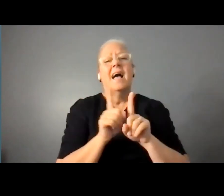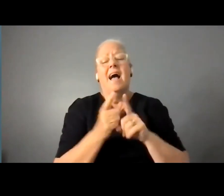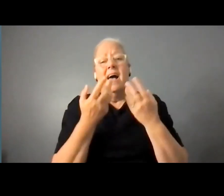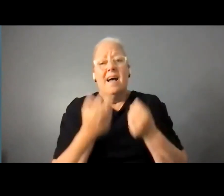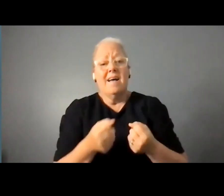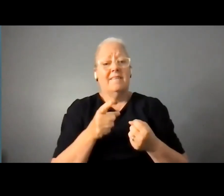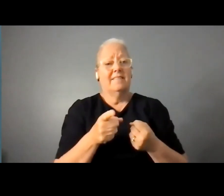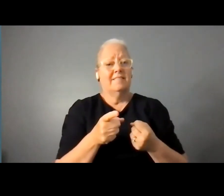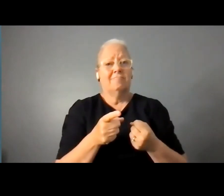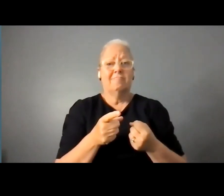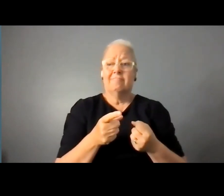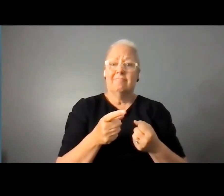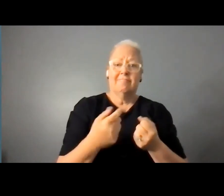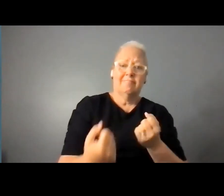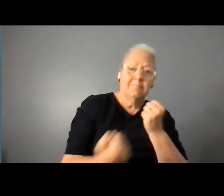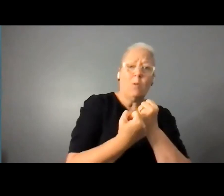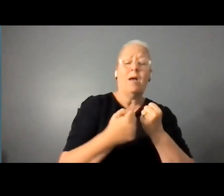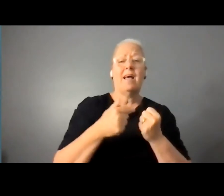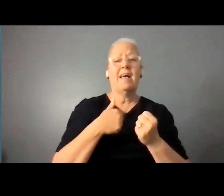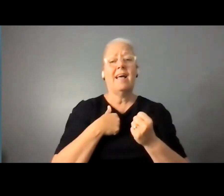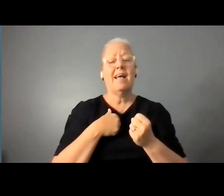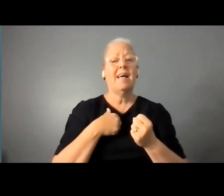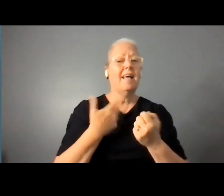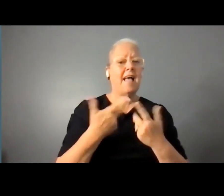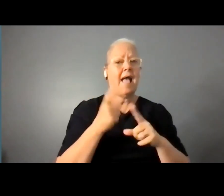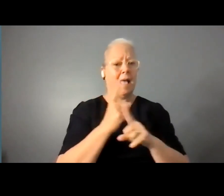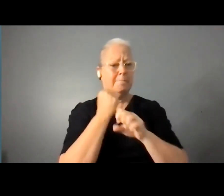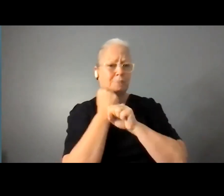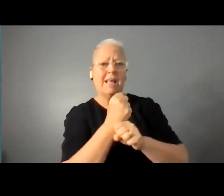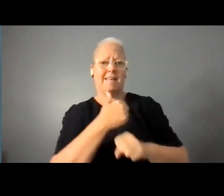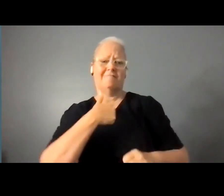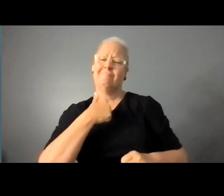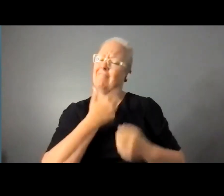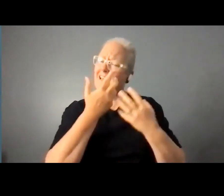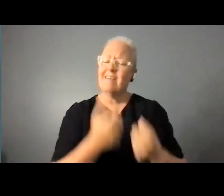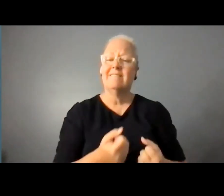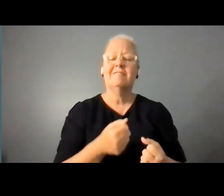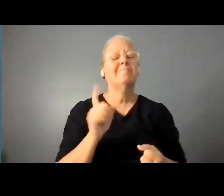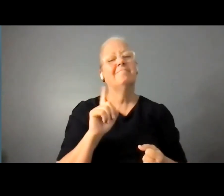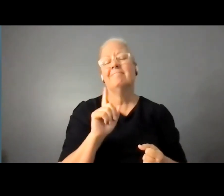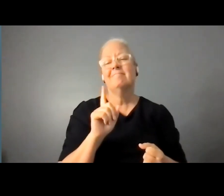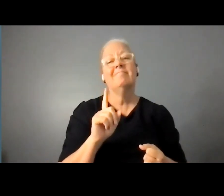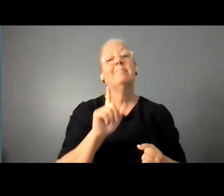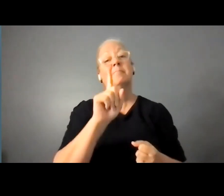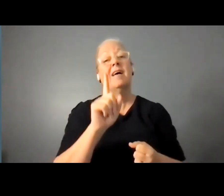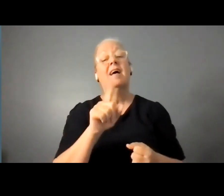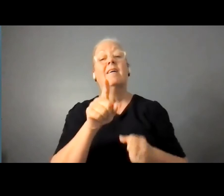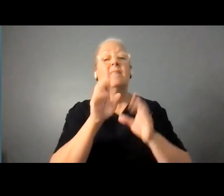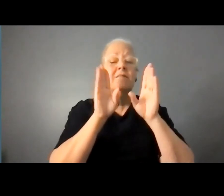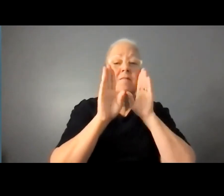But again, as I say, through our group, Latinos for Access on Facebook, which again, I welcome you all to join